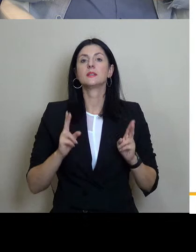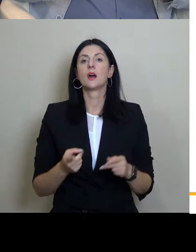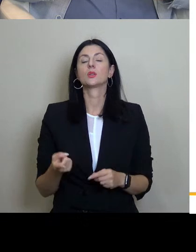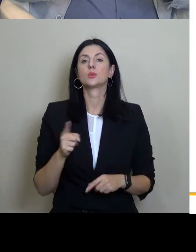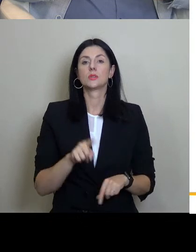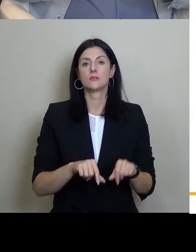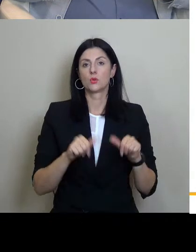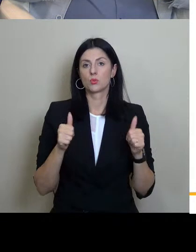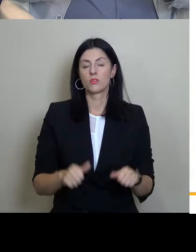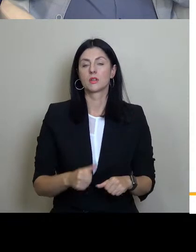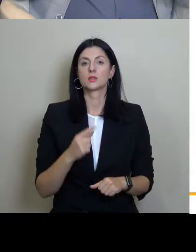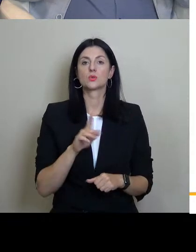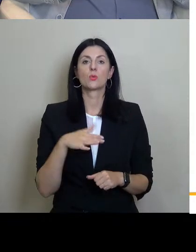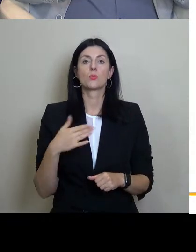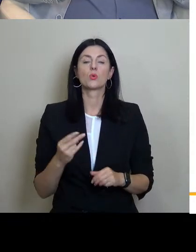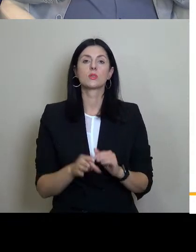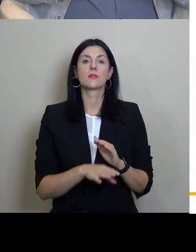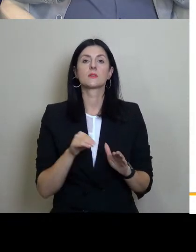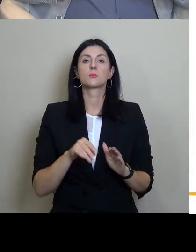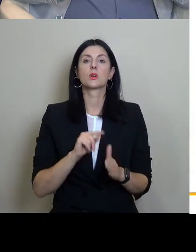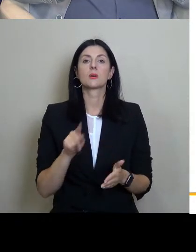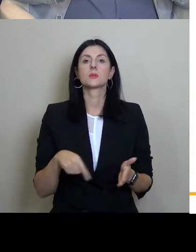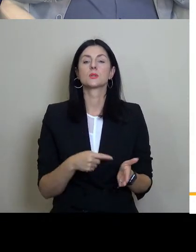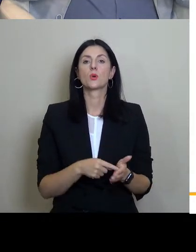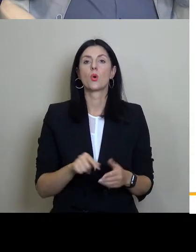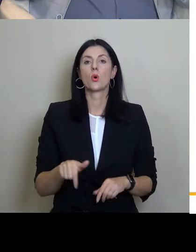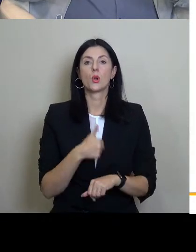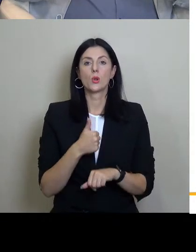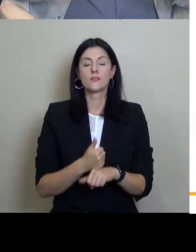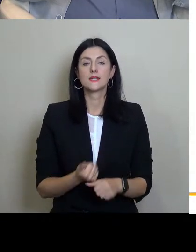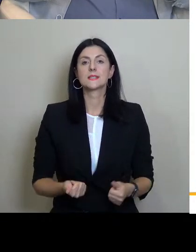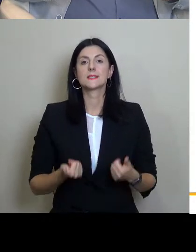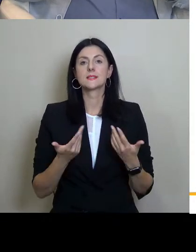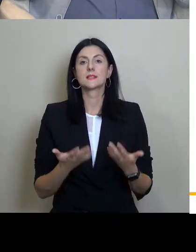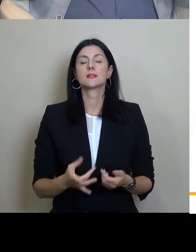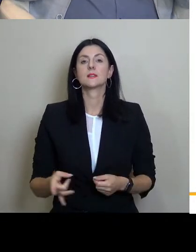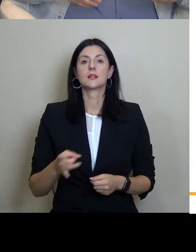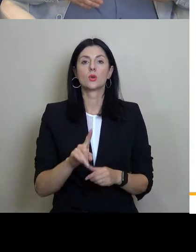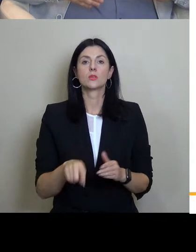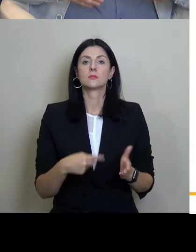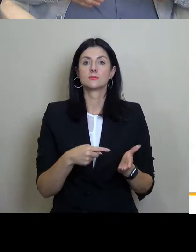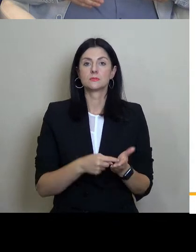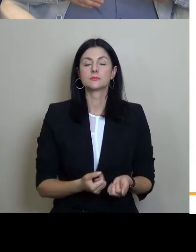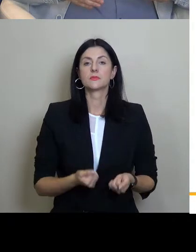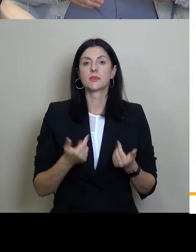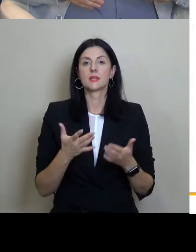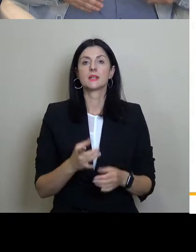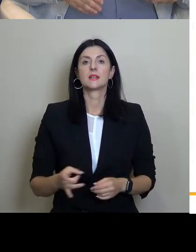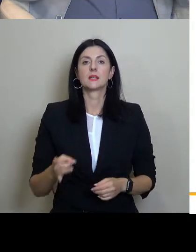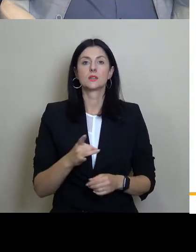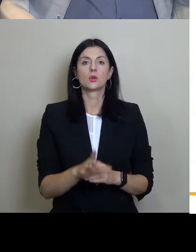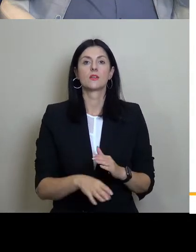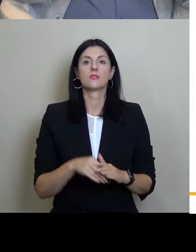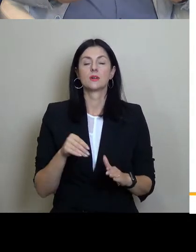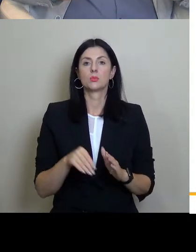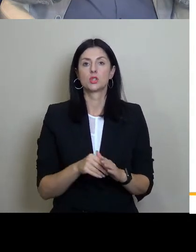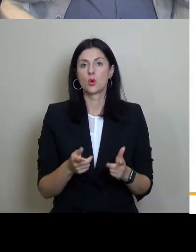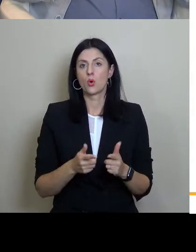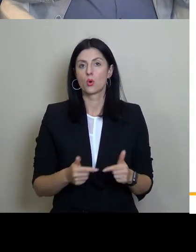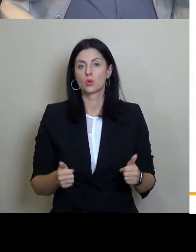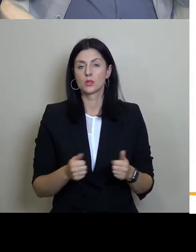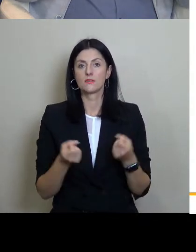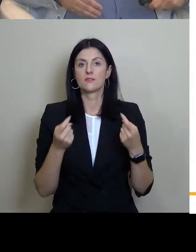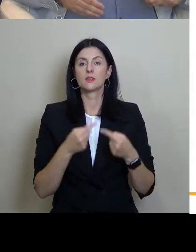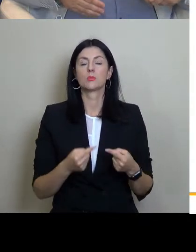is how can we shape the constituencies? On the one hand, if you choose the city council, so